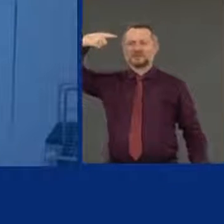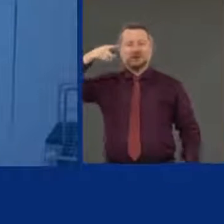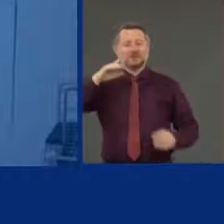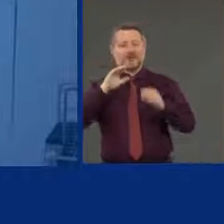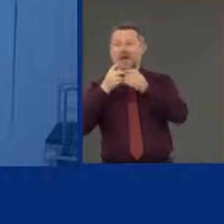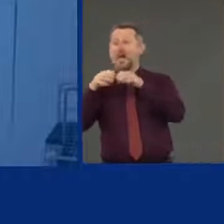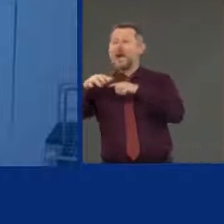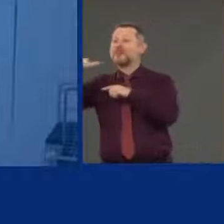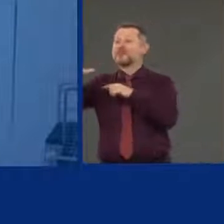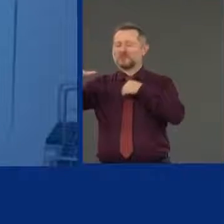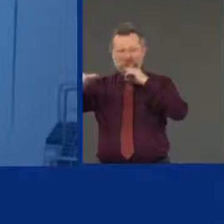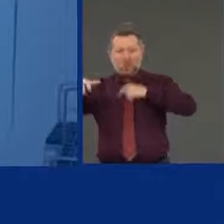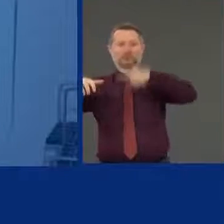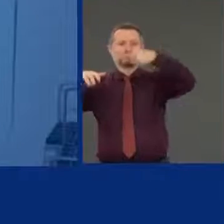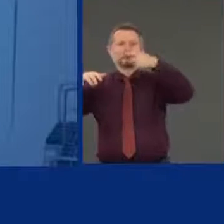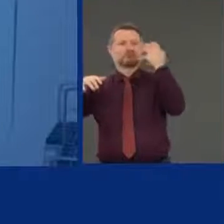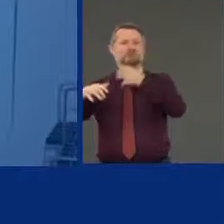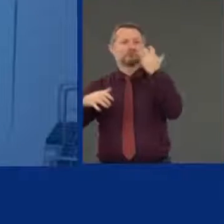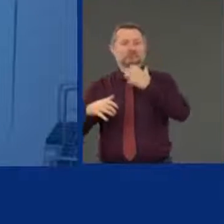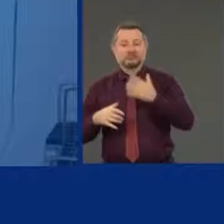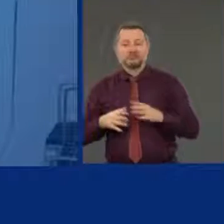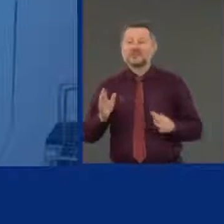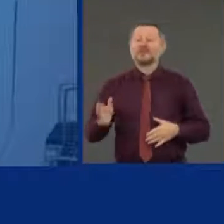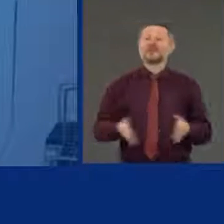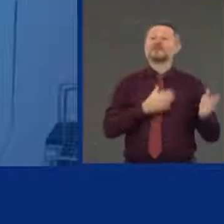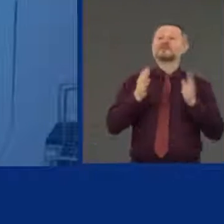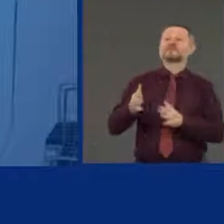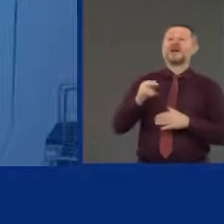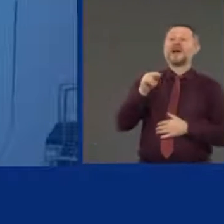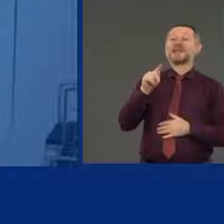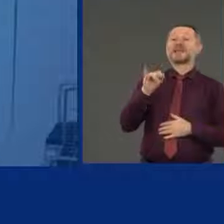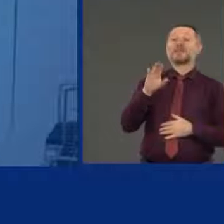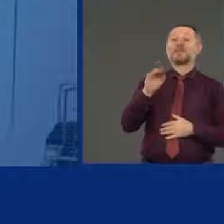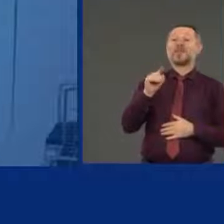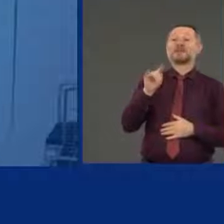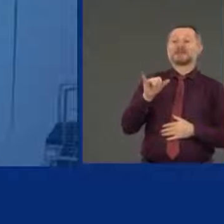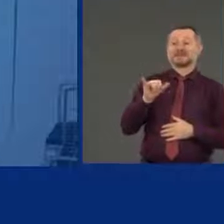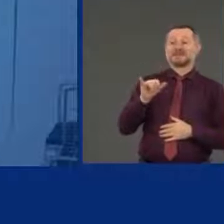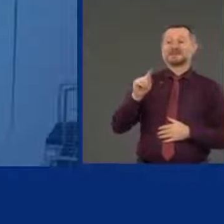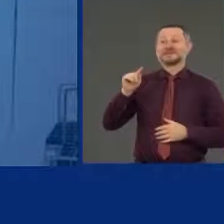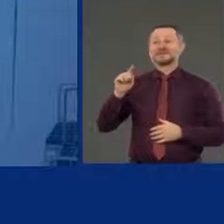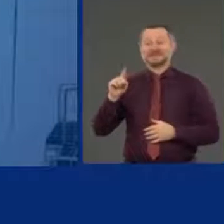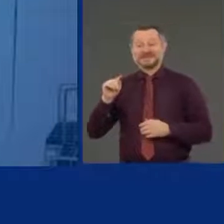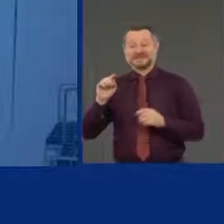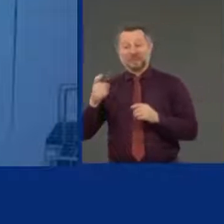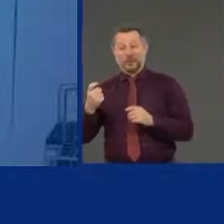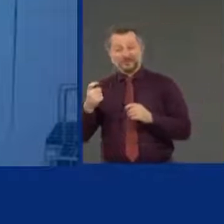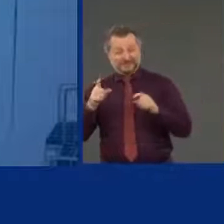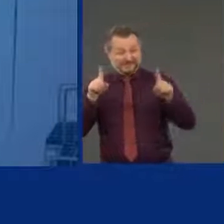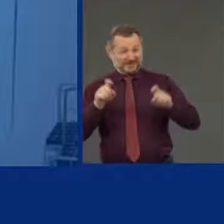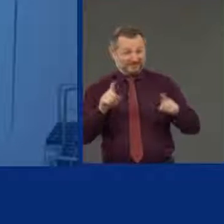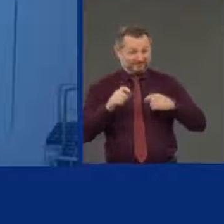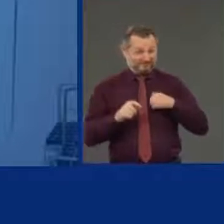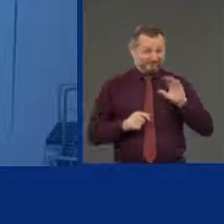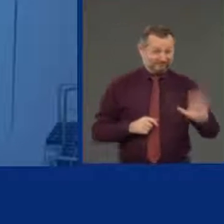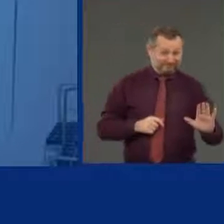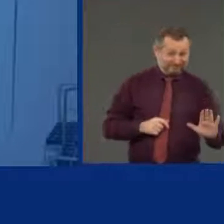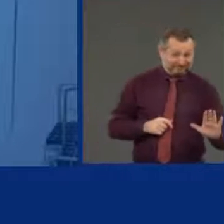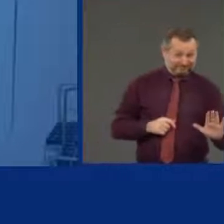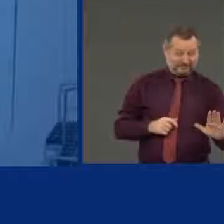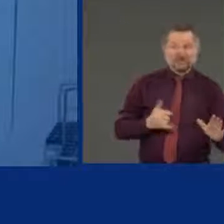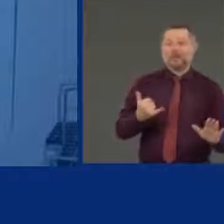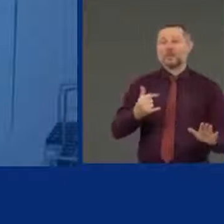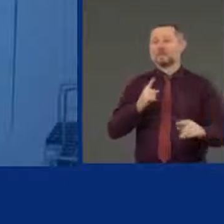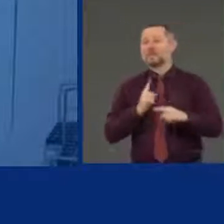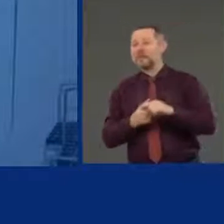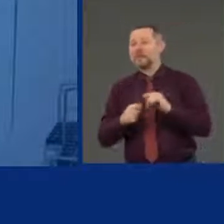diagnostic tests, which are you positive or negative today? And we do antibody tests, which